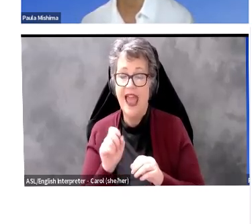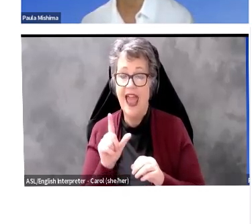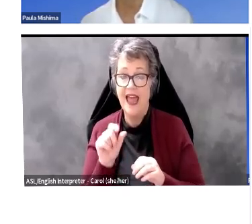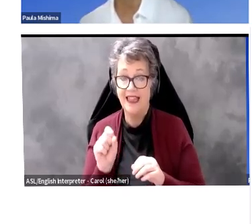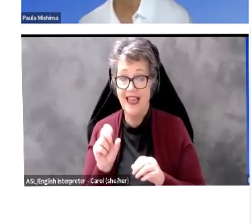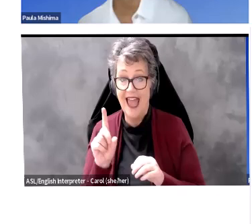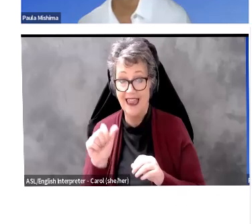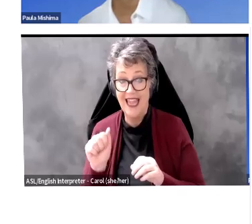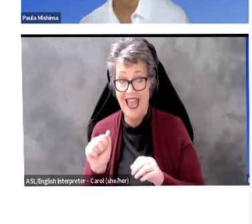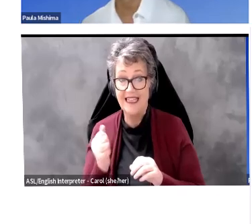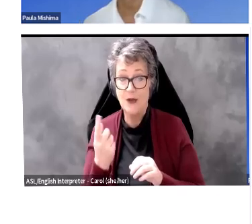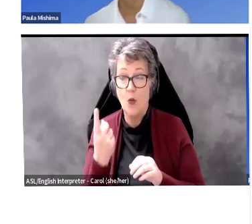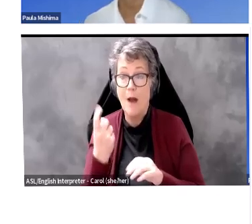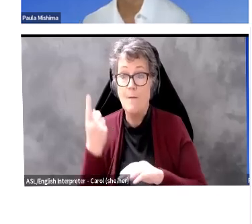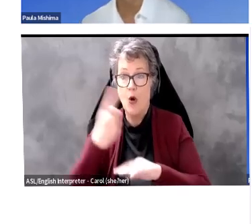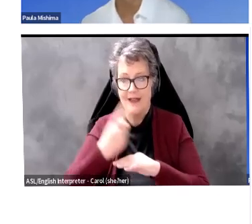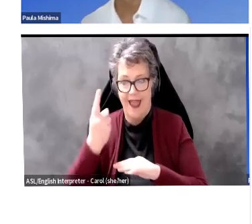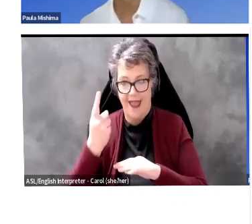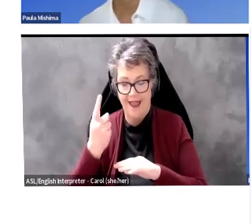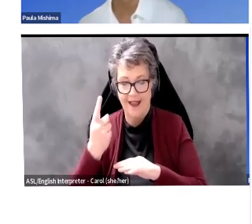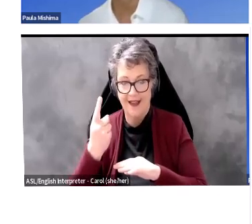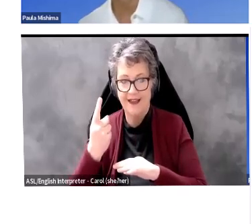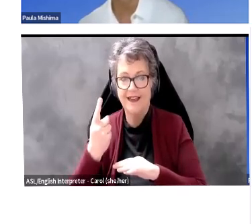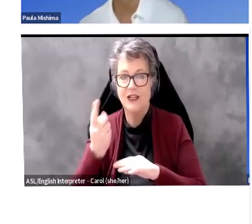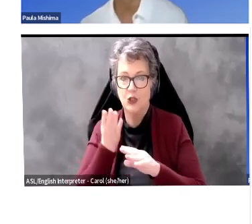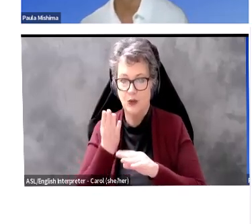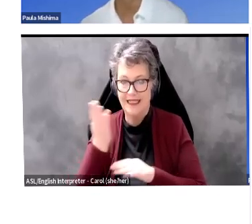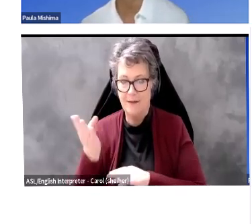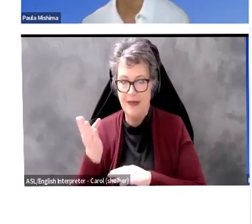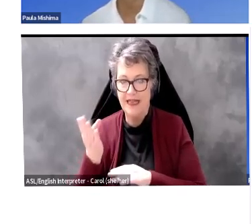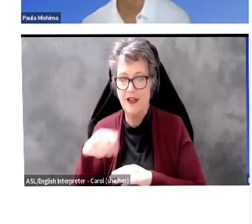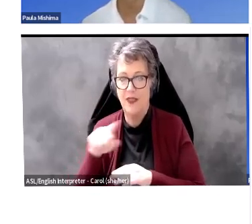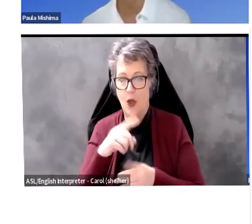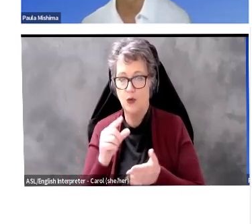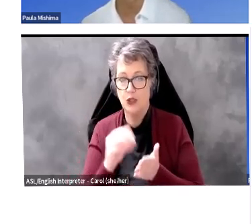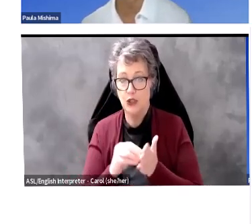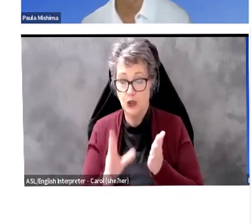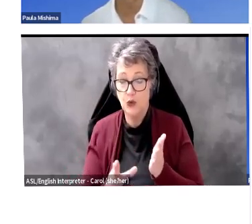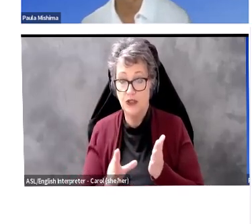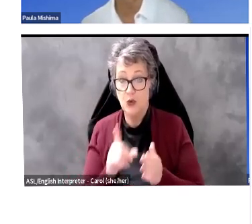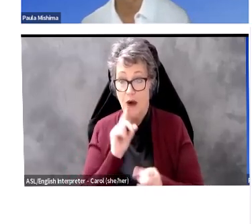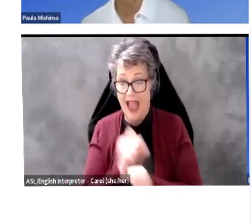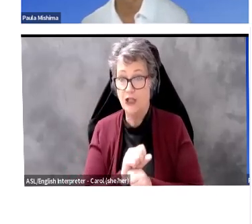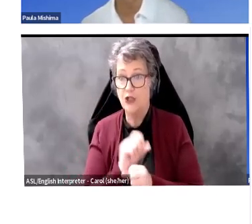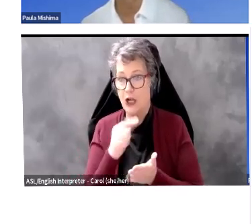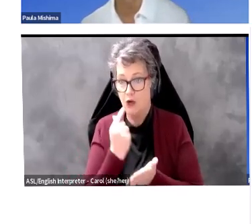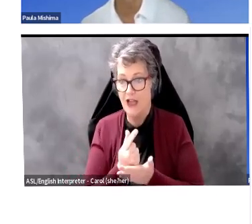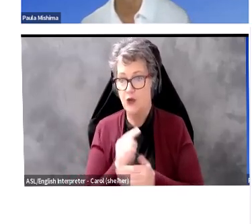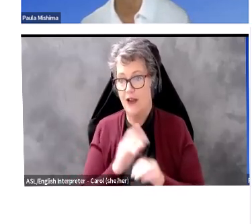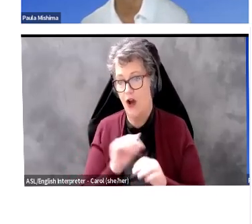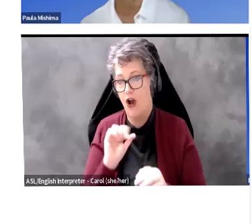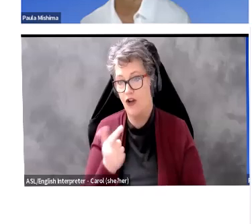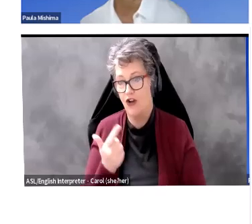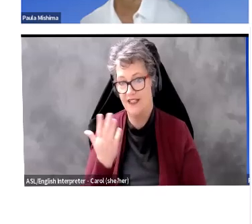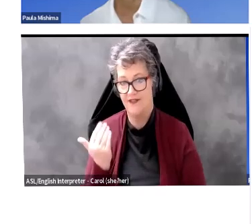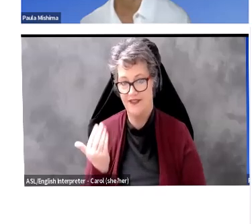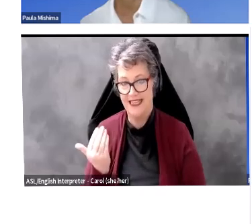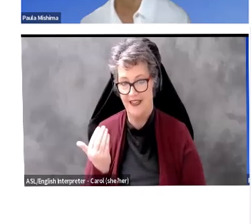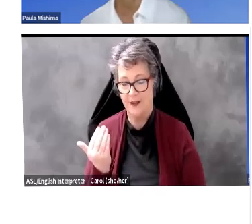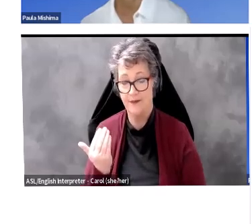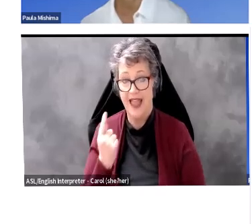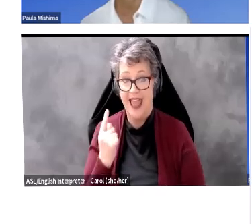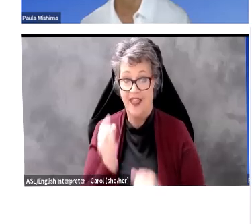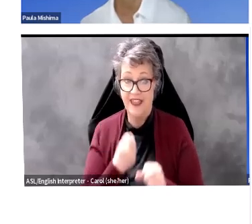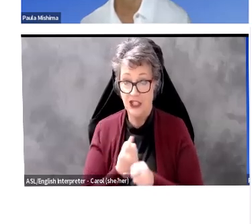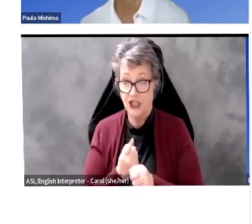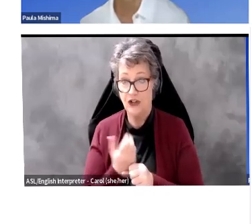at least one more day to submit those students who actually graduate on August 15th. This year,